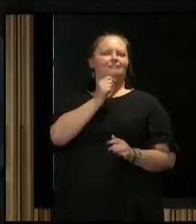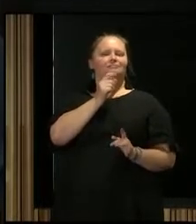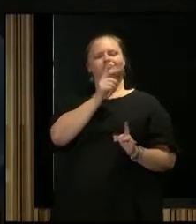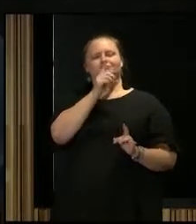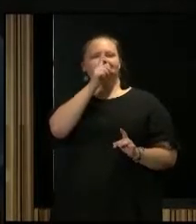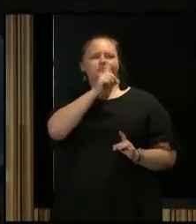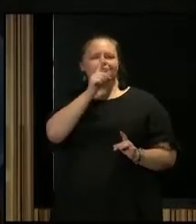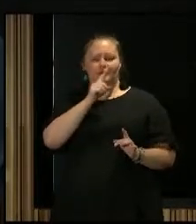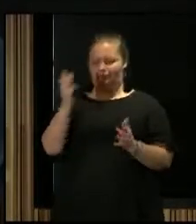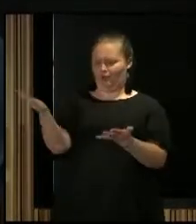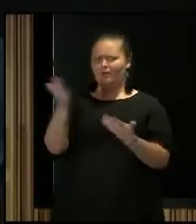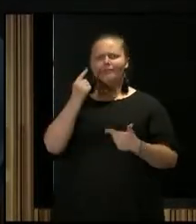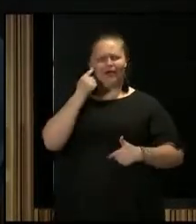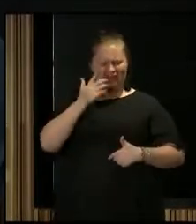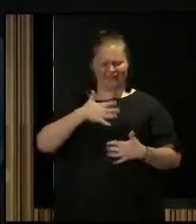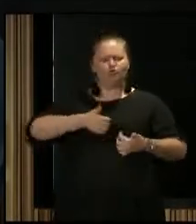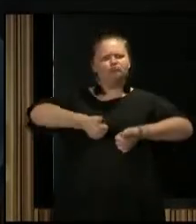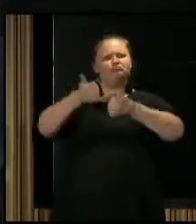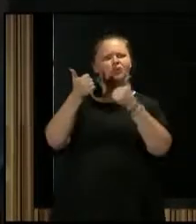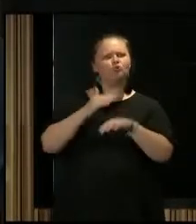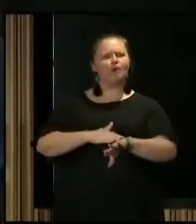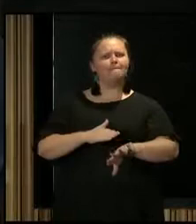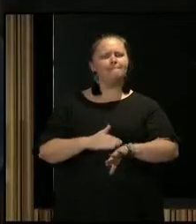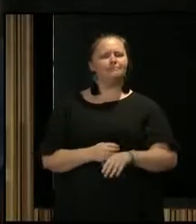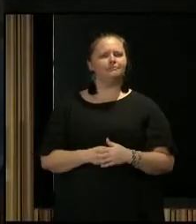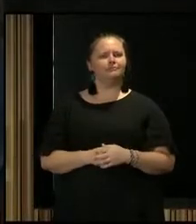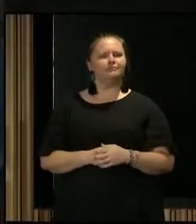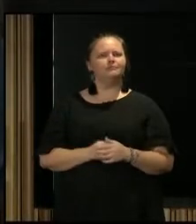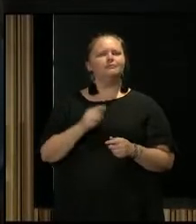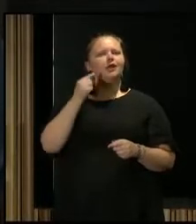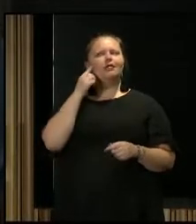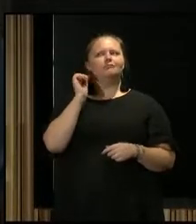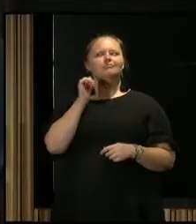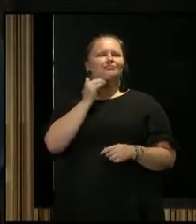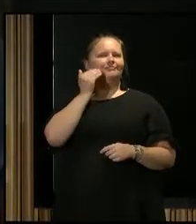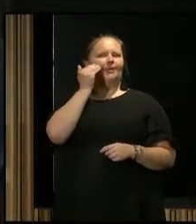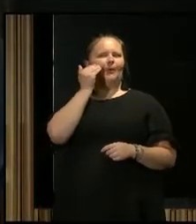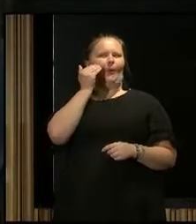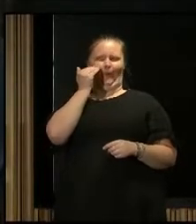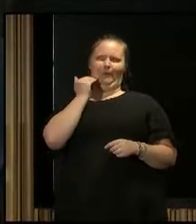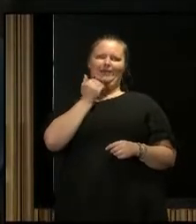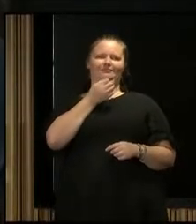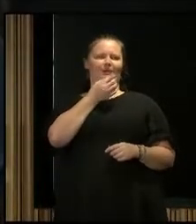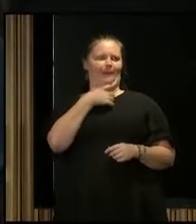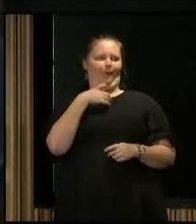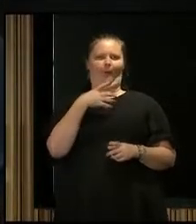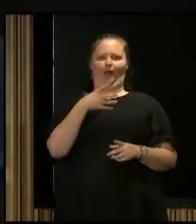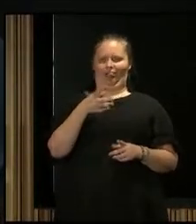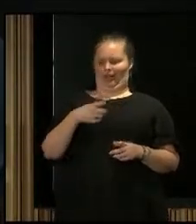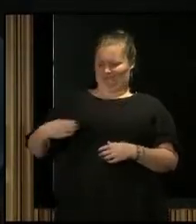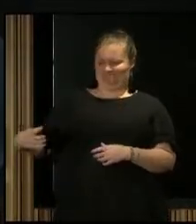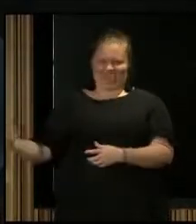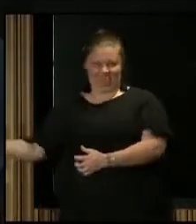I think I like to think they have a lovely time. Mm. But it does seem to be a thing that women are taking the reins a bit. They're inviting or they're